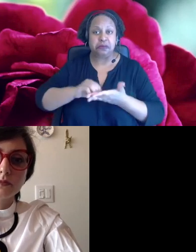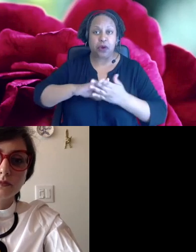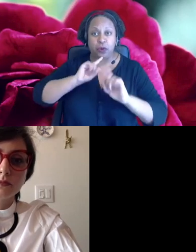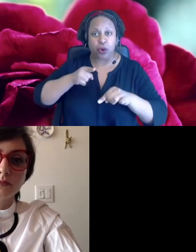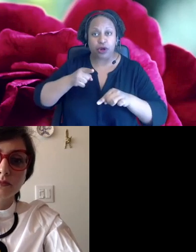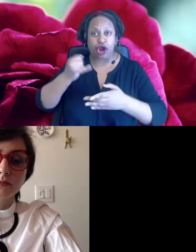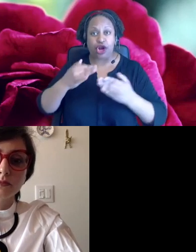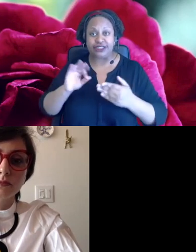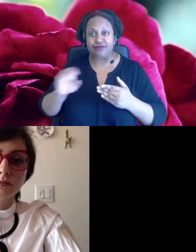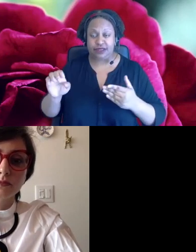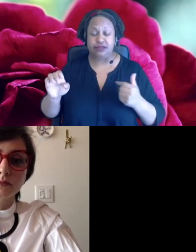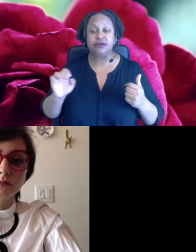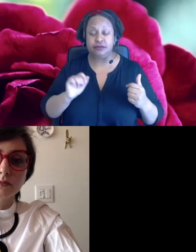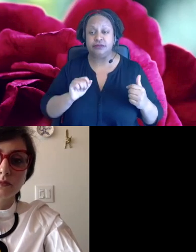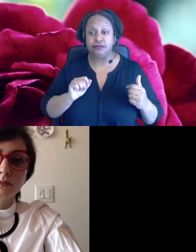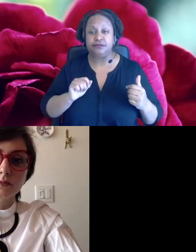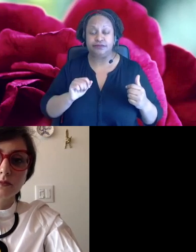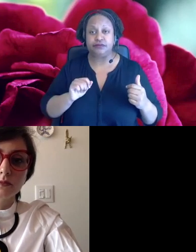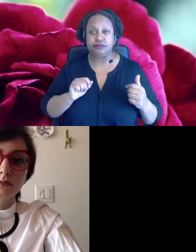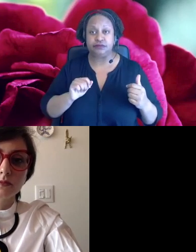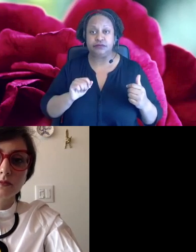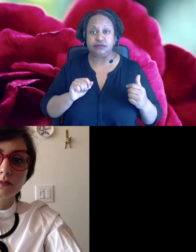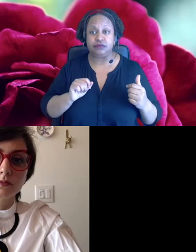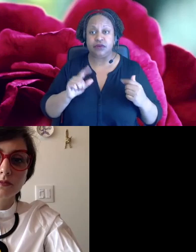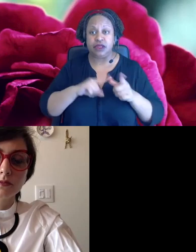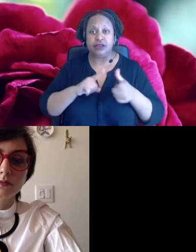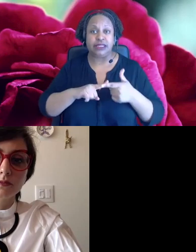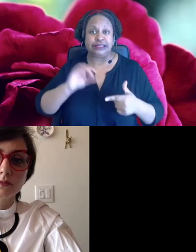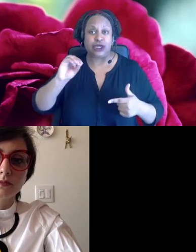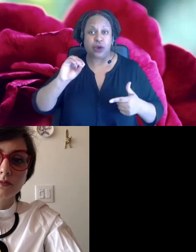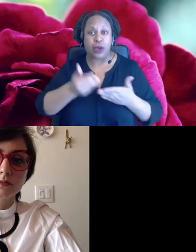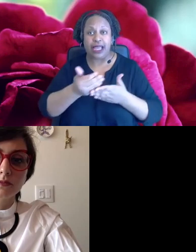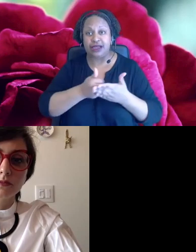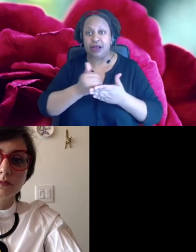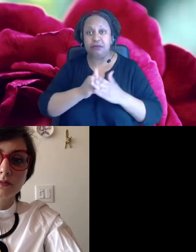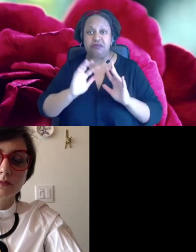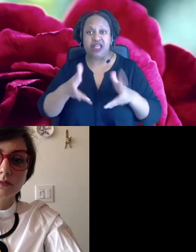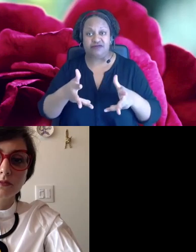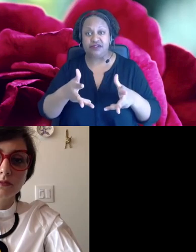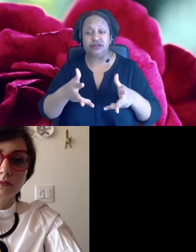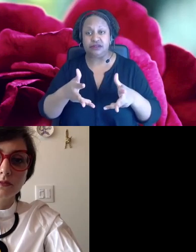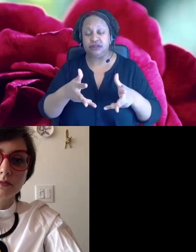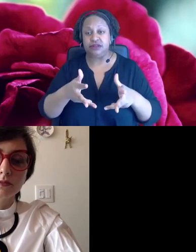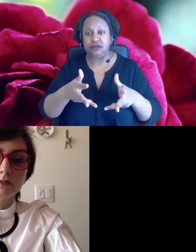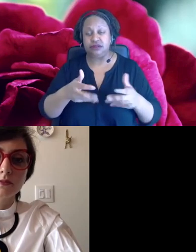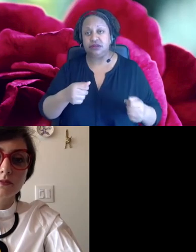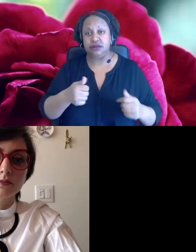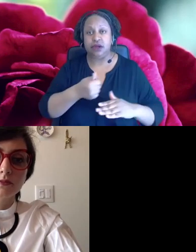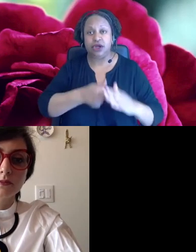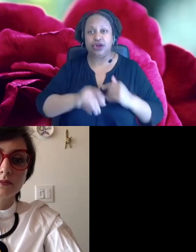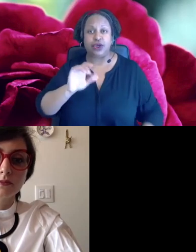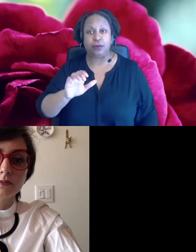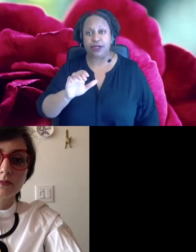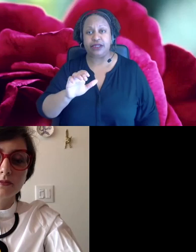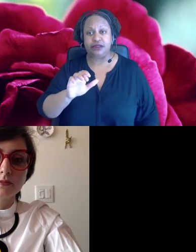artist fees. And there'd be, zero income left in the